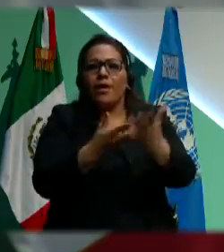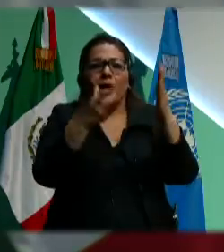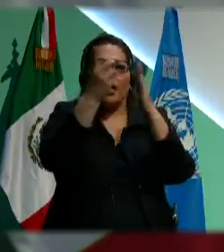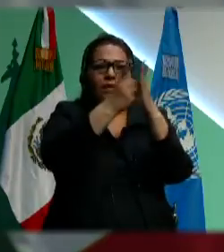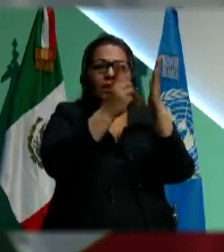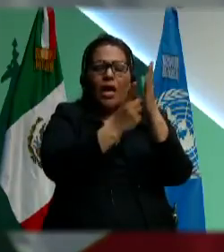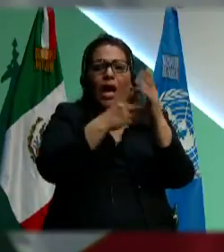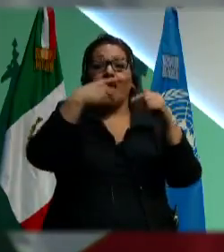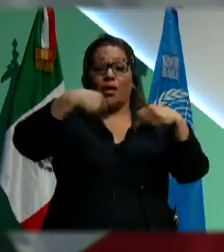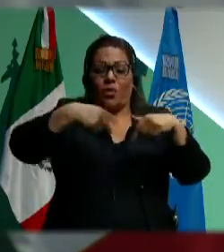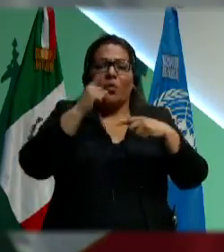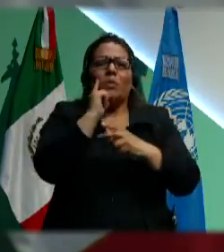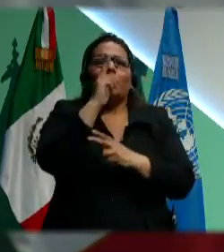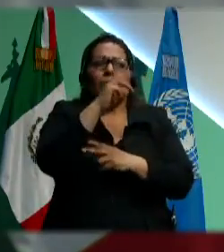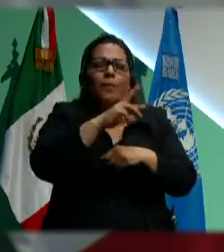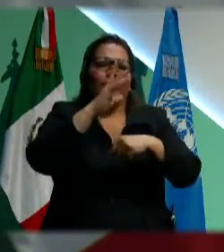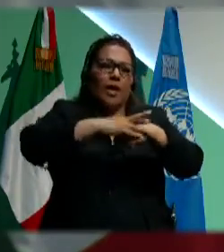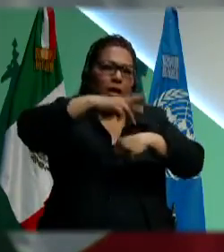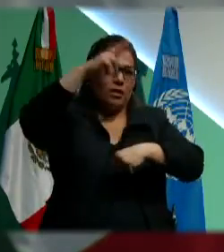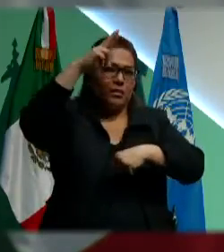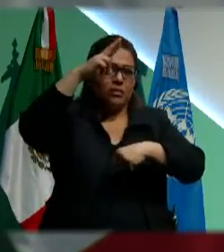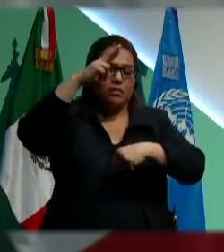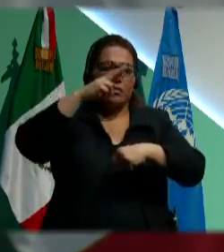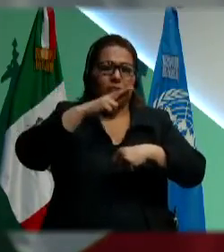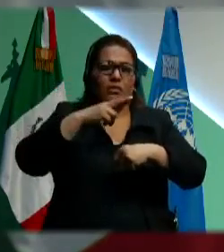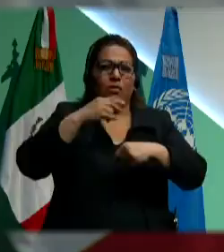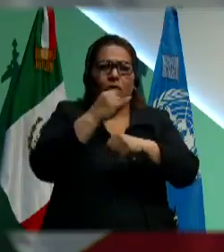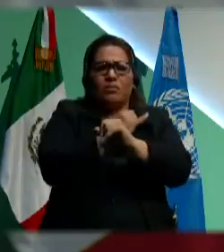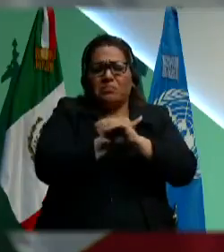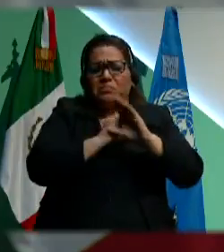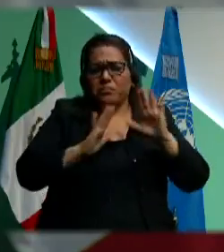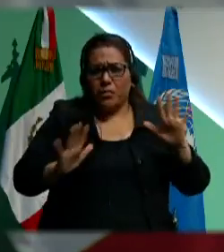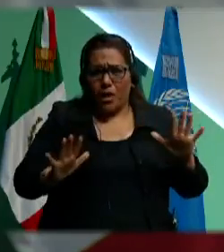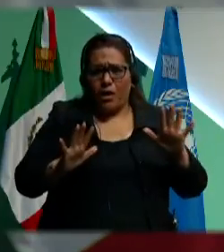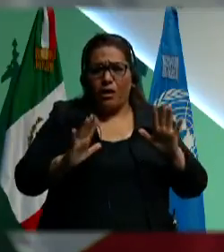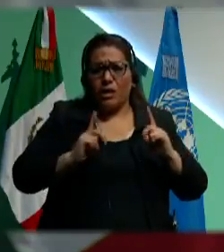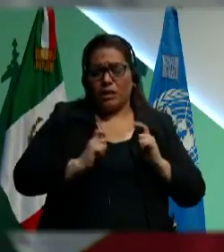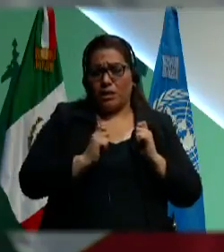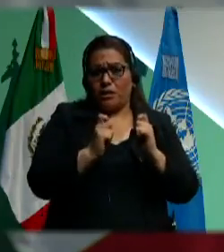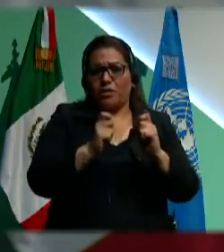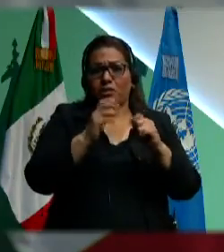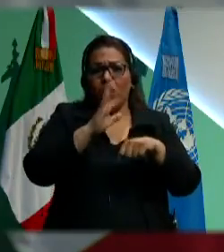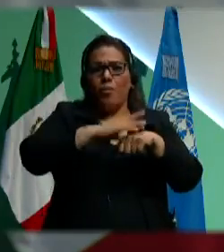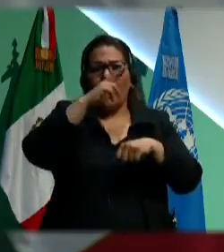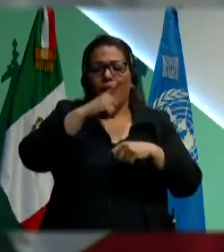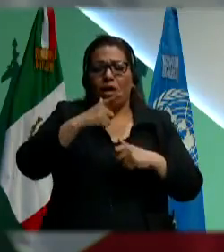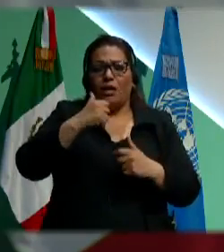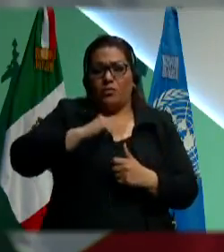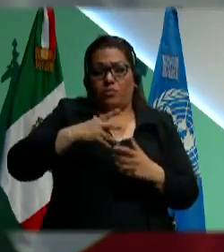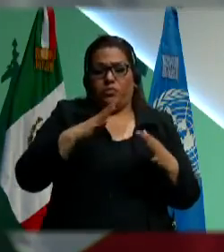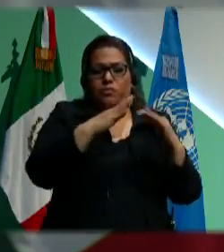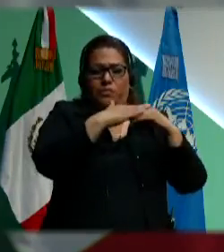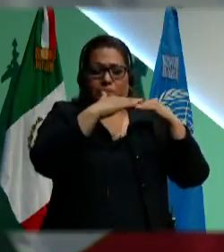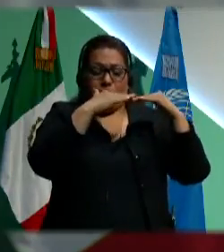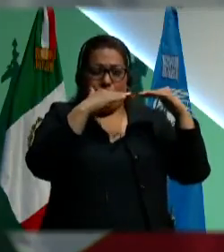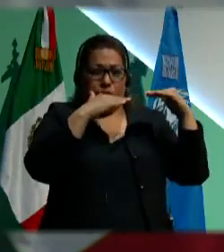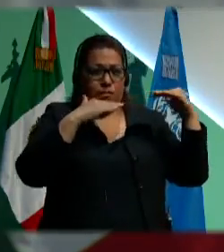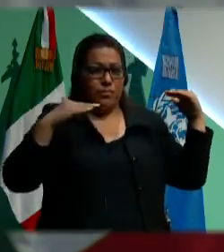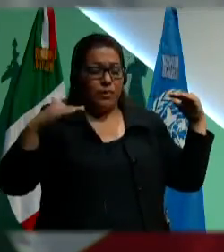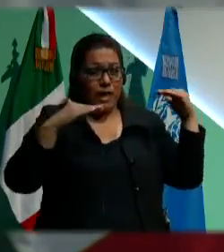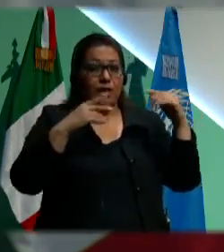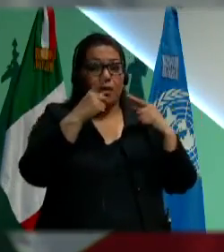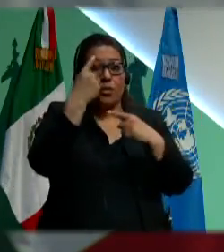inequality. A world that is fully networked as things stand can neither be sustainable nor inclusive. 2025